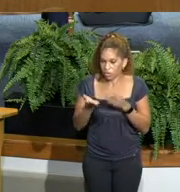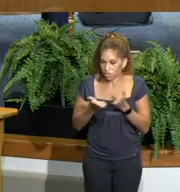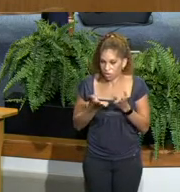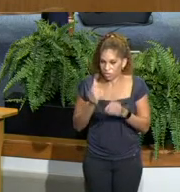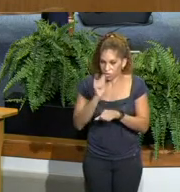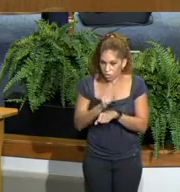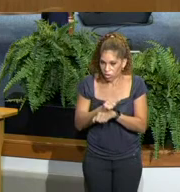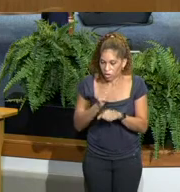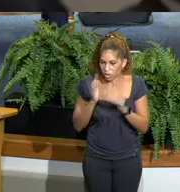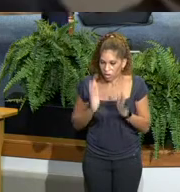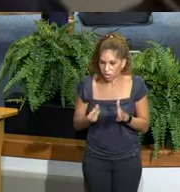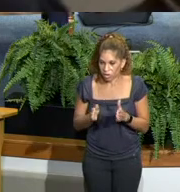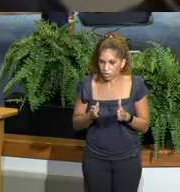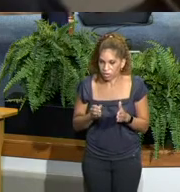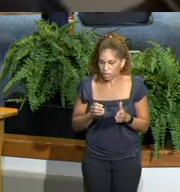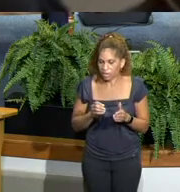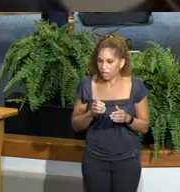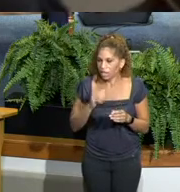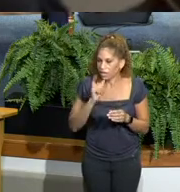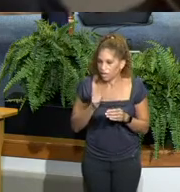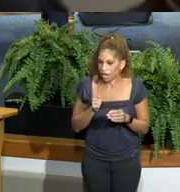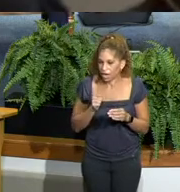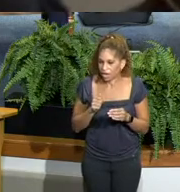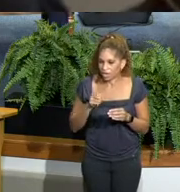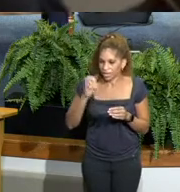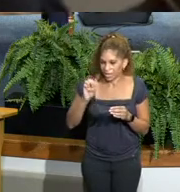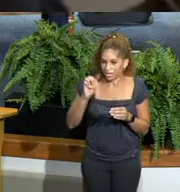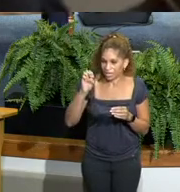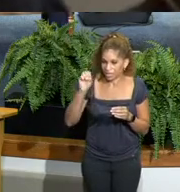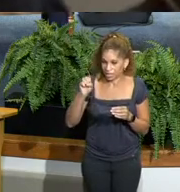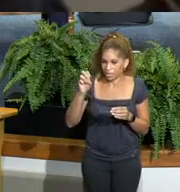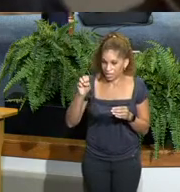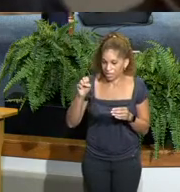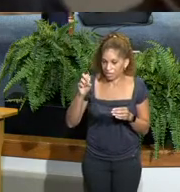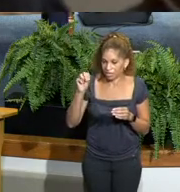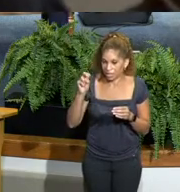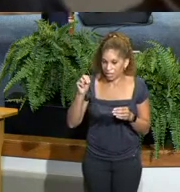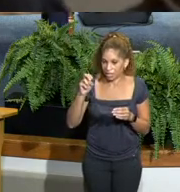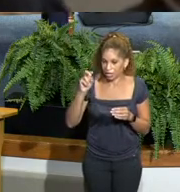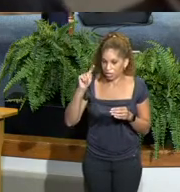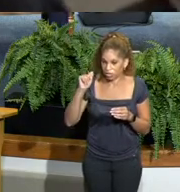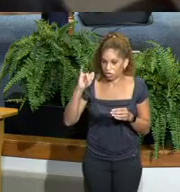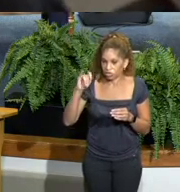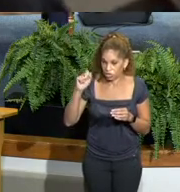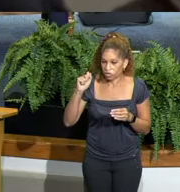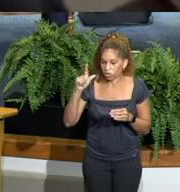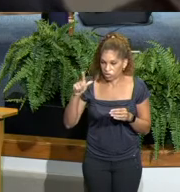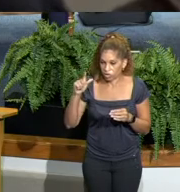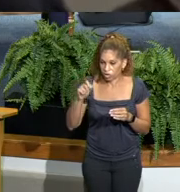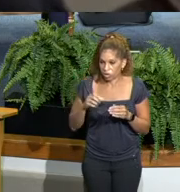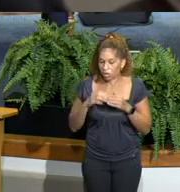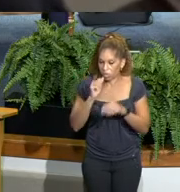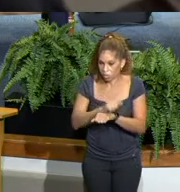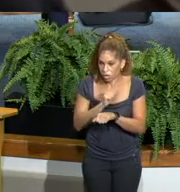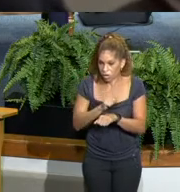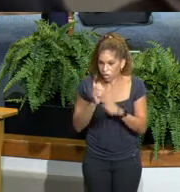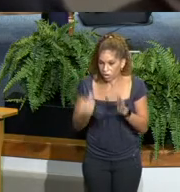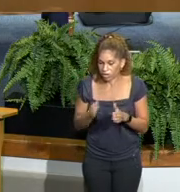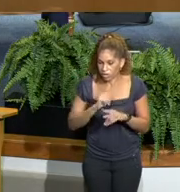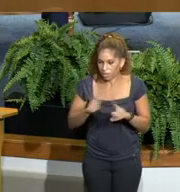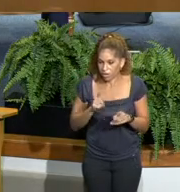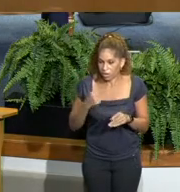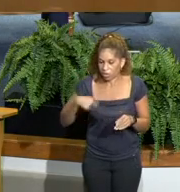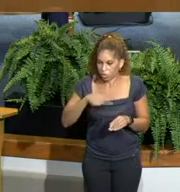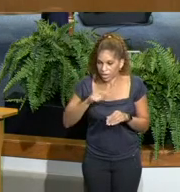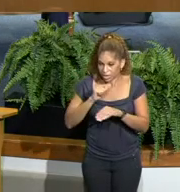go to work. But we sent them to work without health care, without a living wage, without paid family leave. And they were